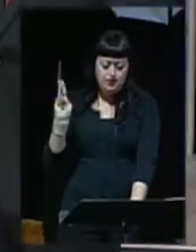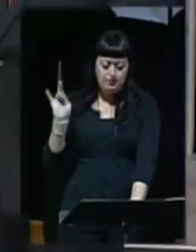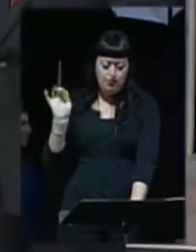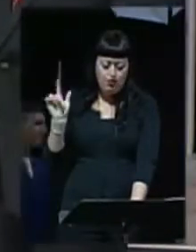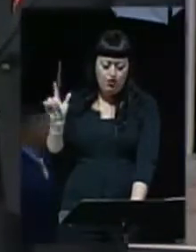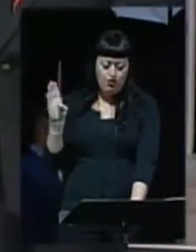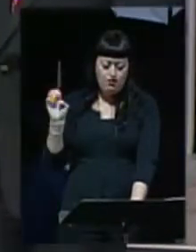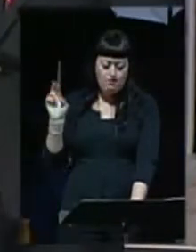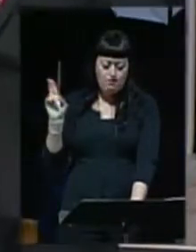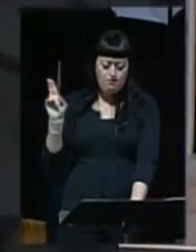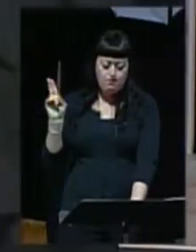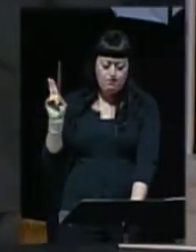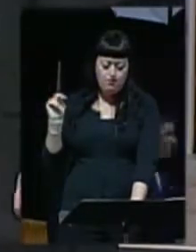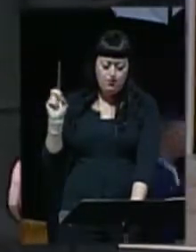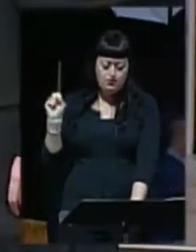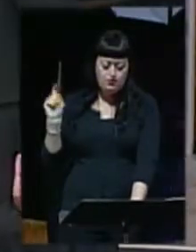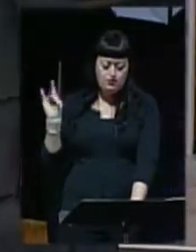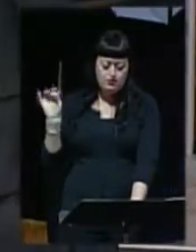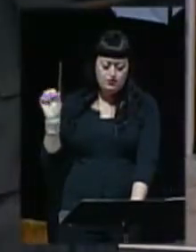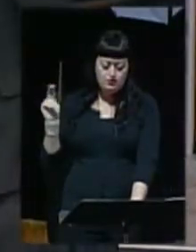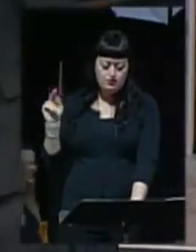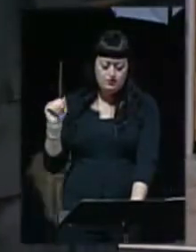Samuel Burnson.